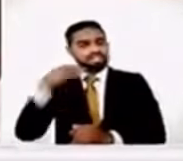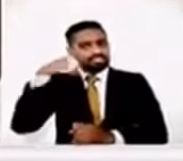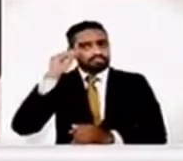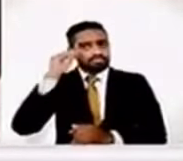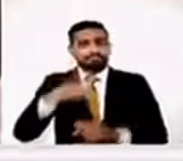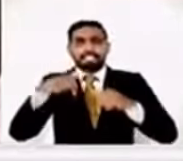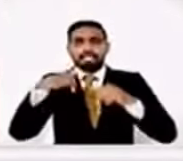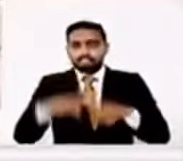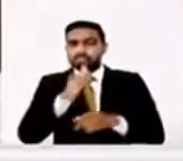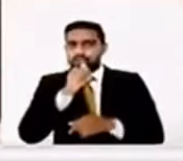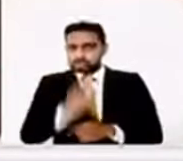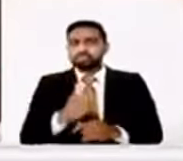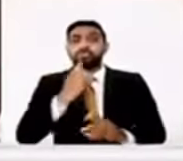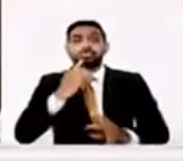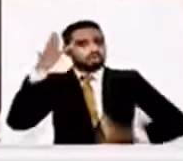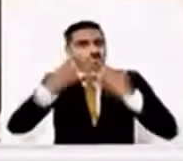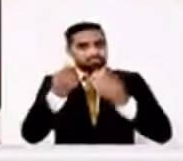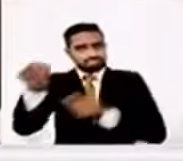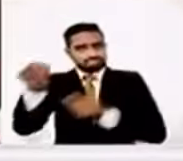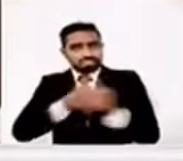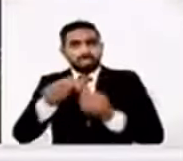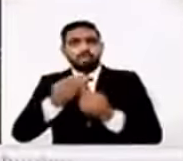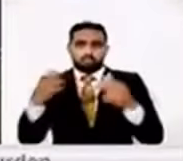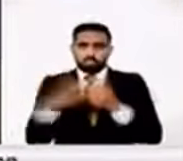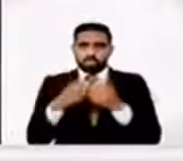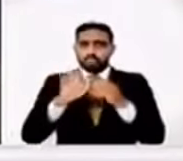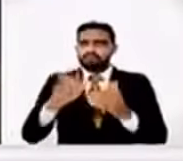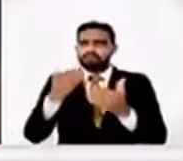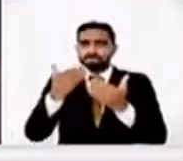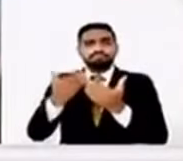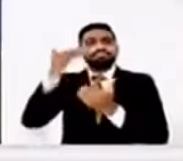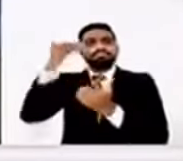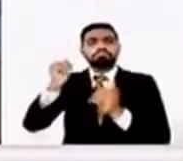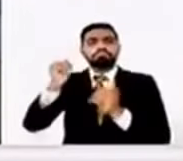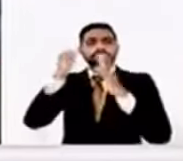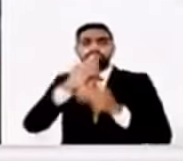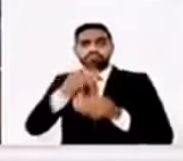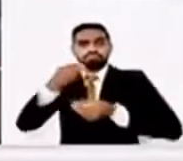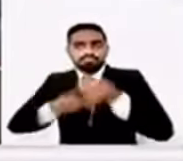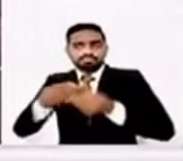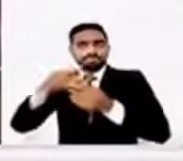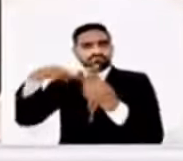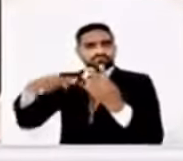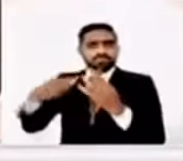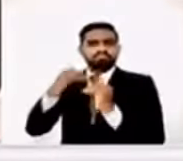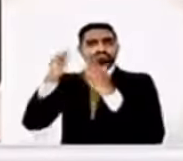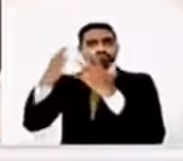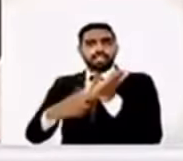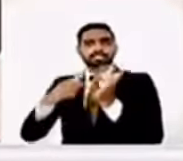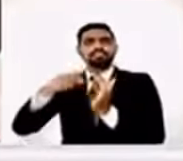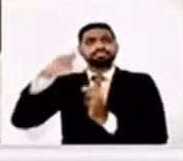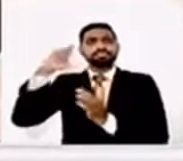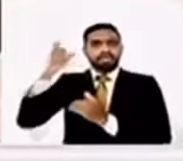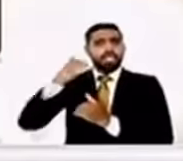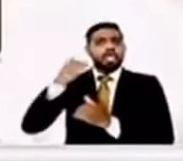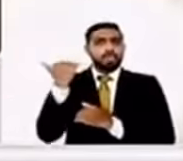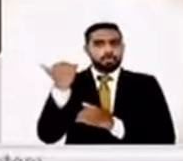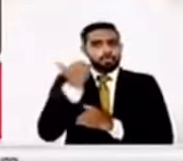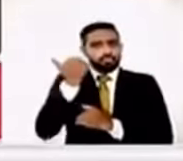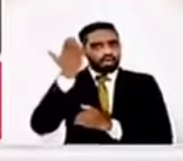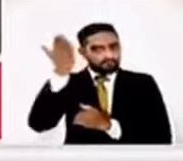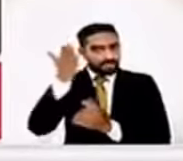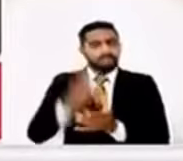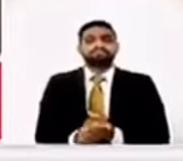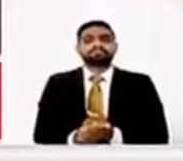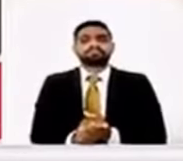economy, which moved forward with industrialization, has now entered into a technology-driven economy. As policymakers,